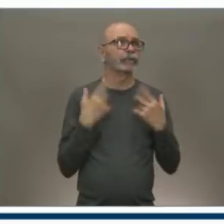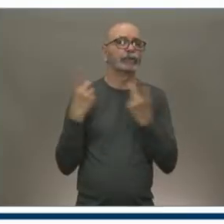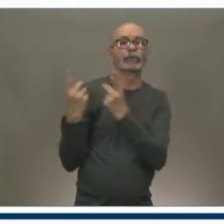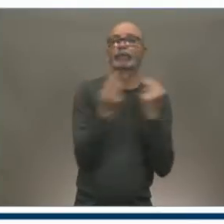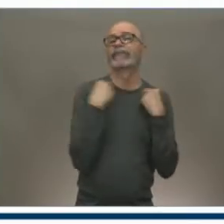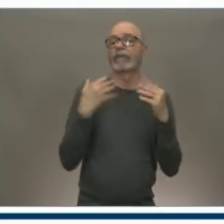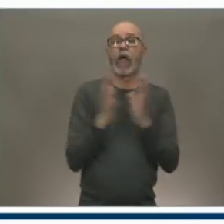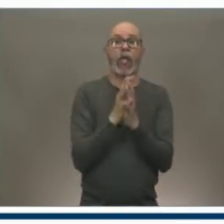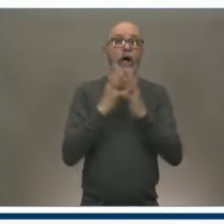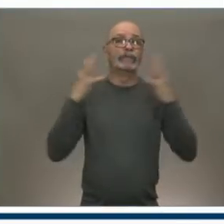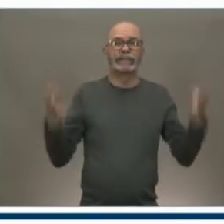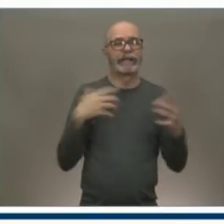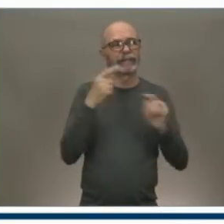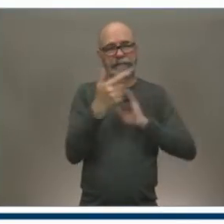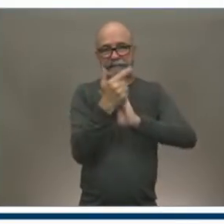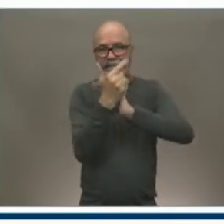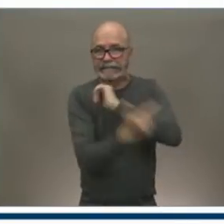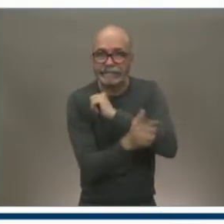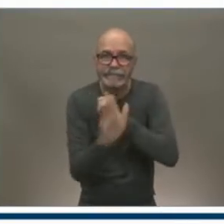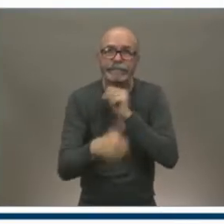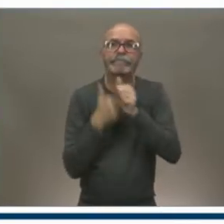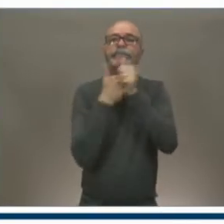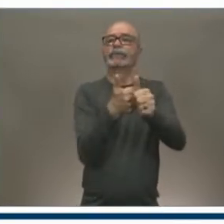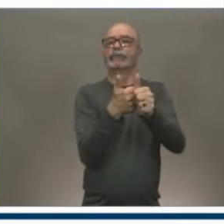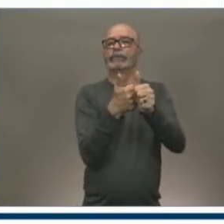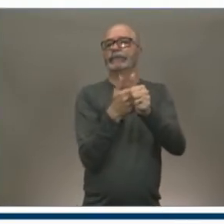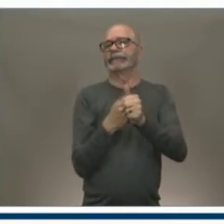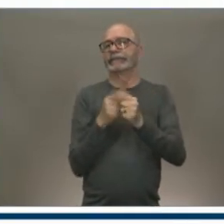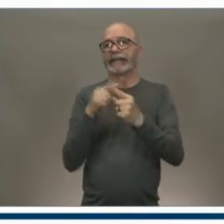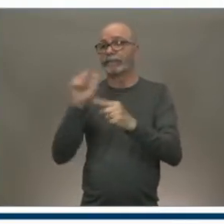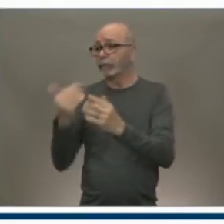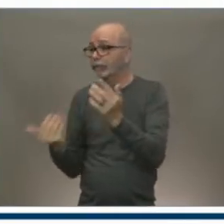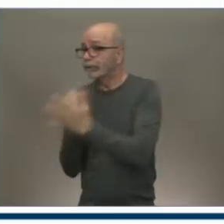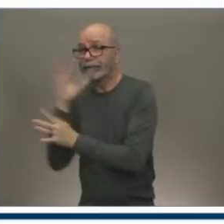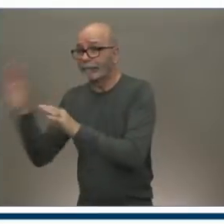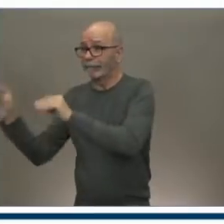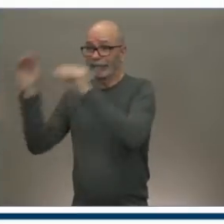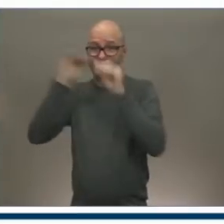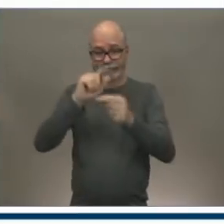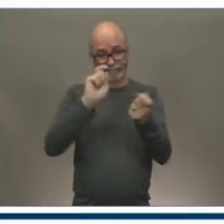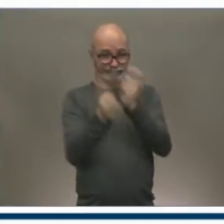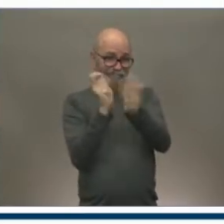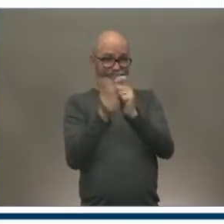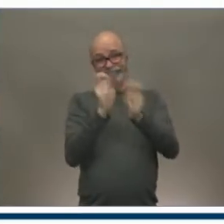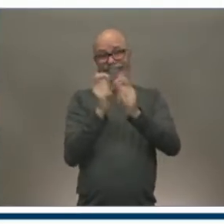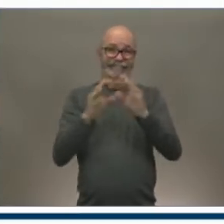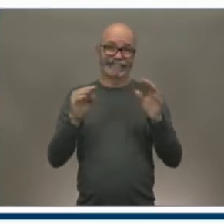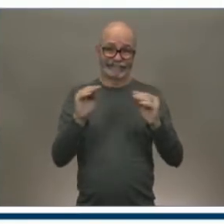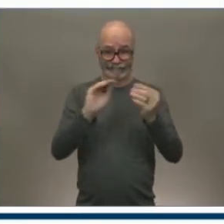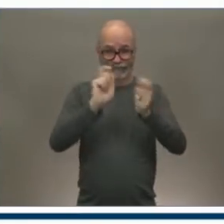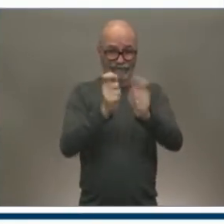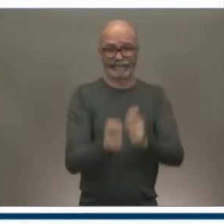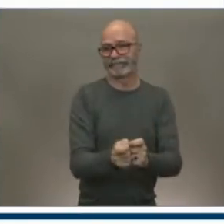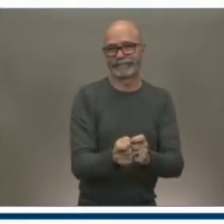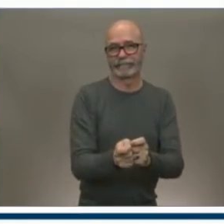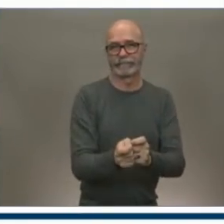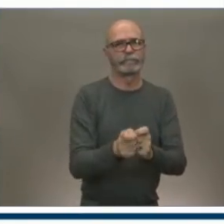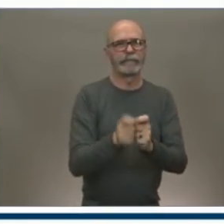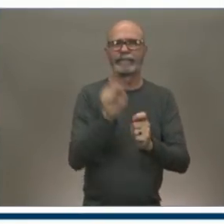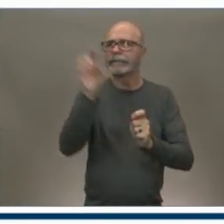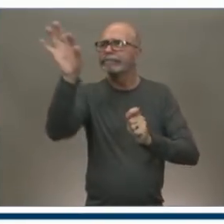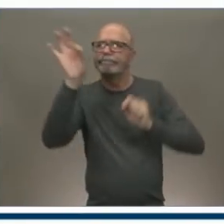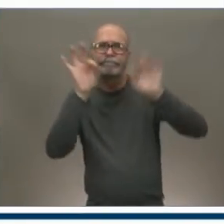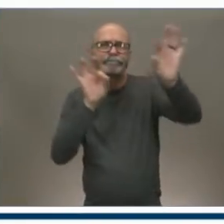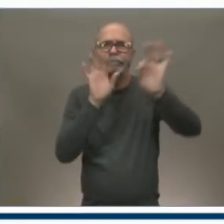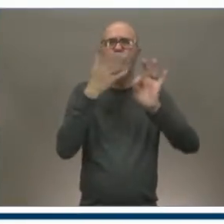at, but there's transitioning work happening with each camp, I'm assuming, already. They would be identifying people who could be sitting on that. I know